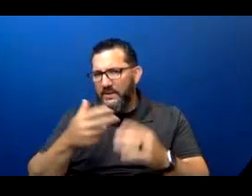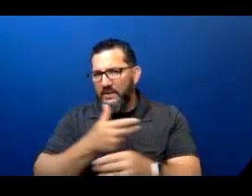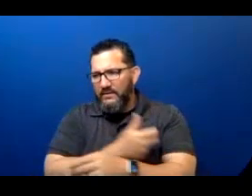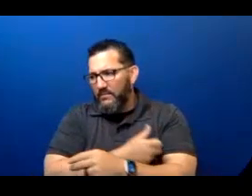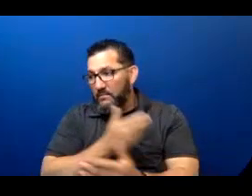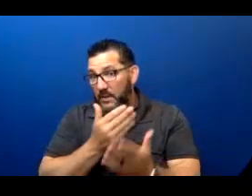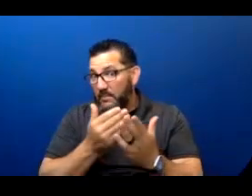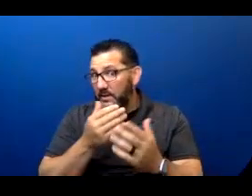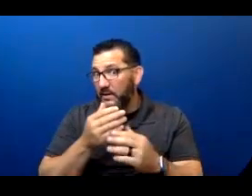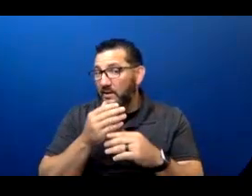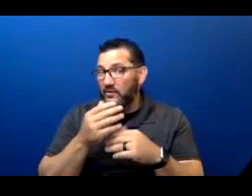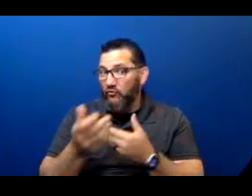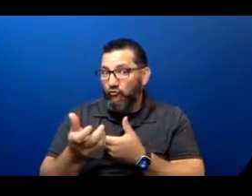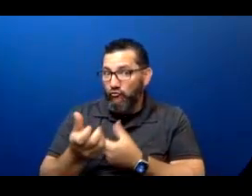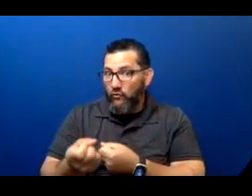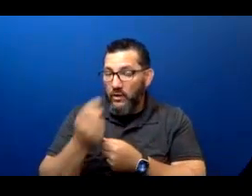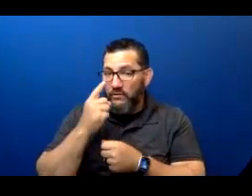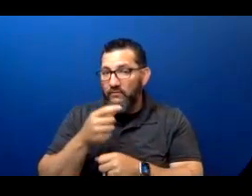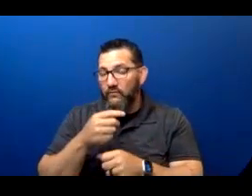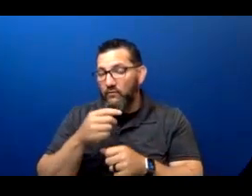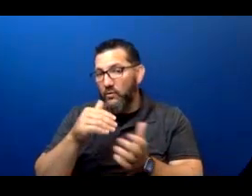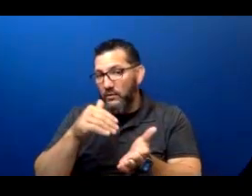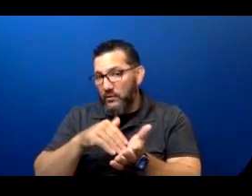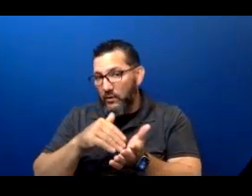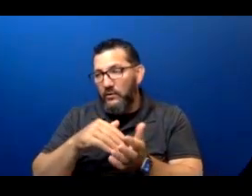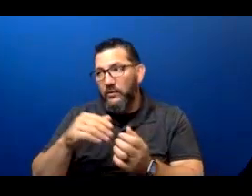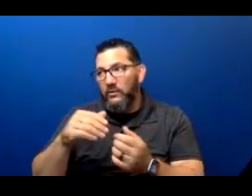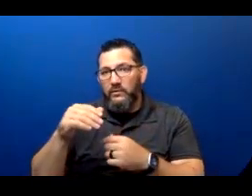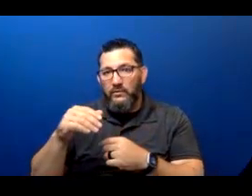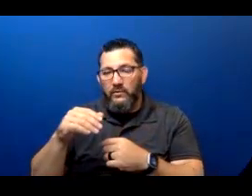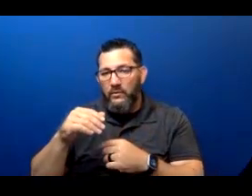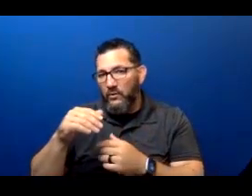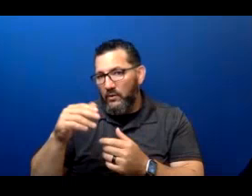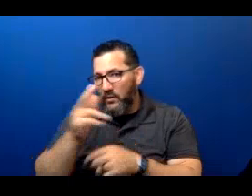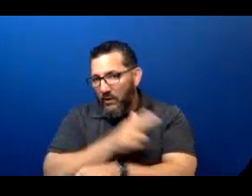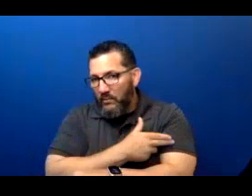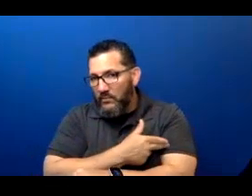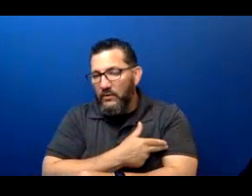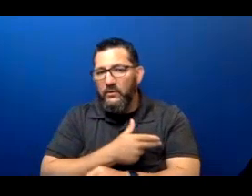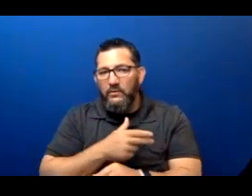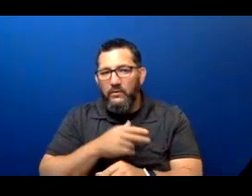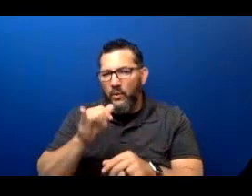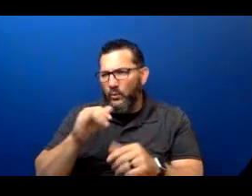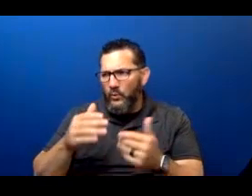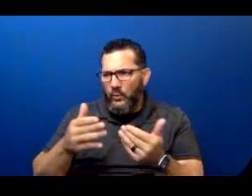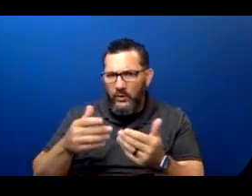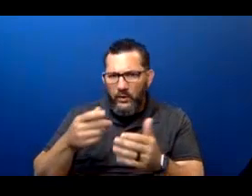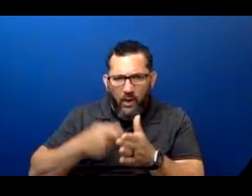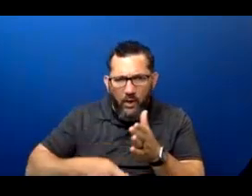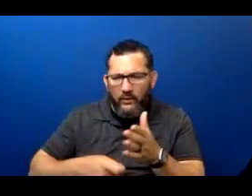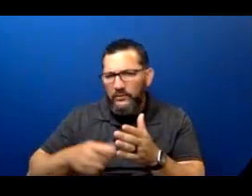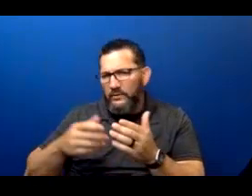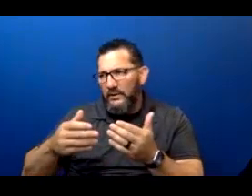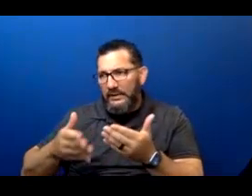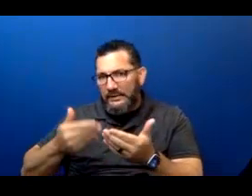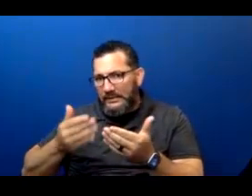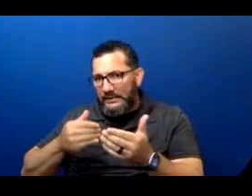providers, misinformation, cost, concerns, or, convenience of access.